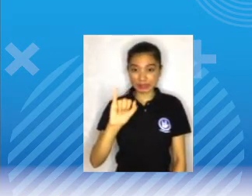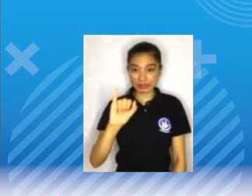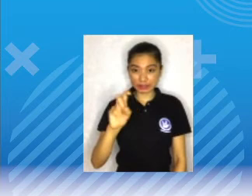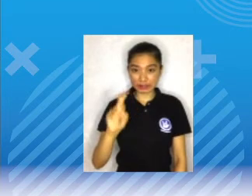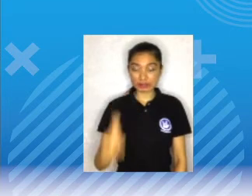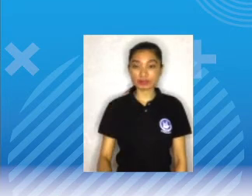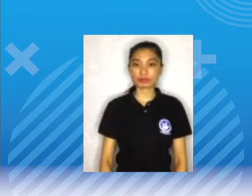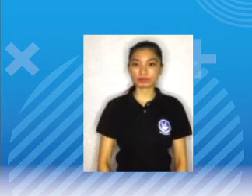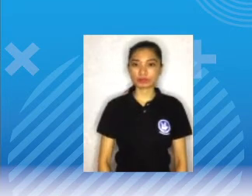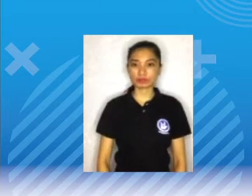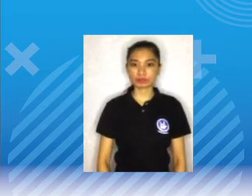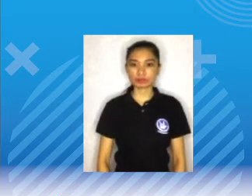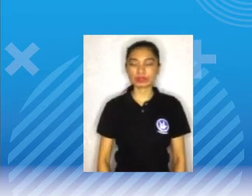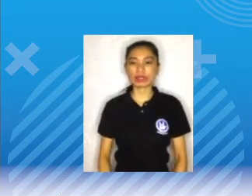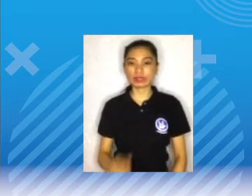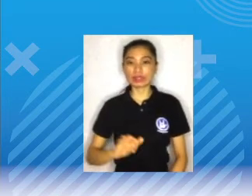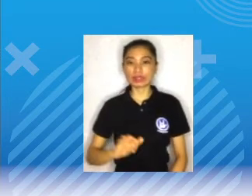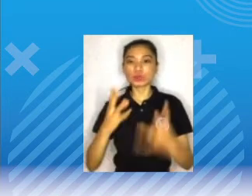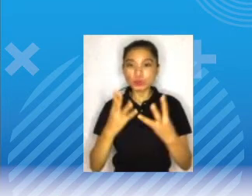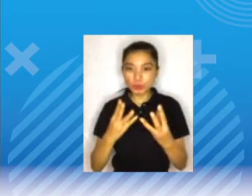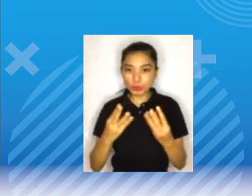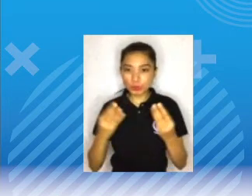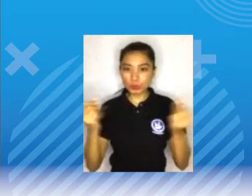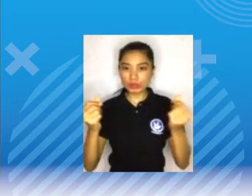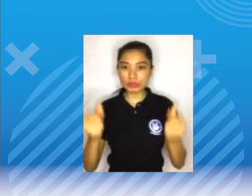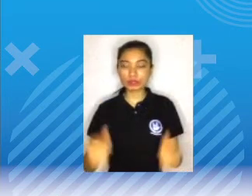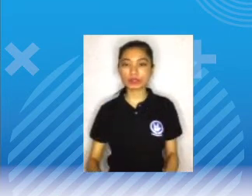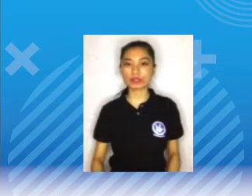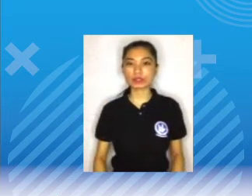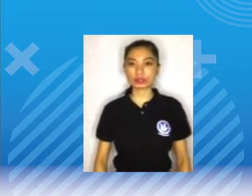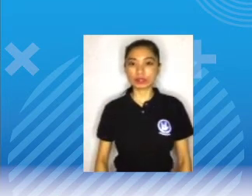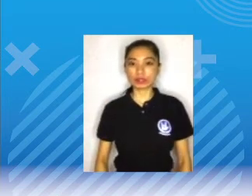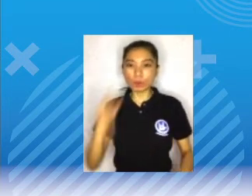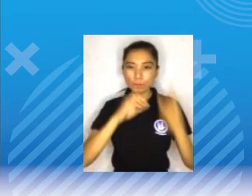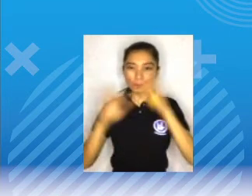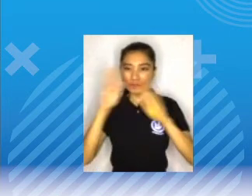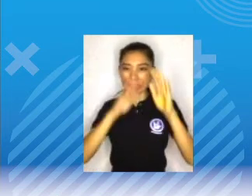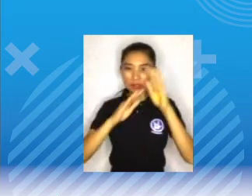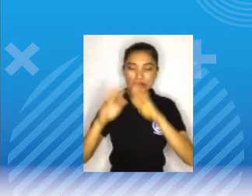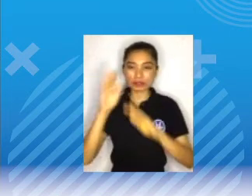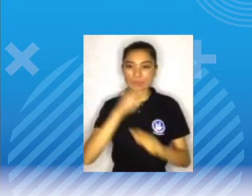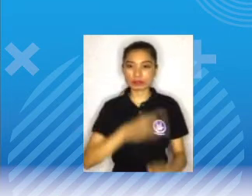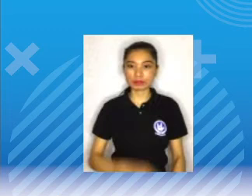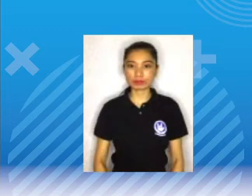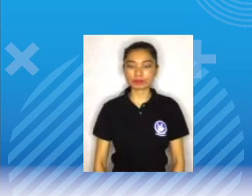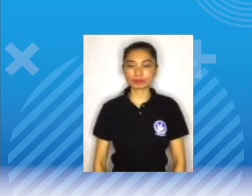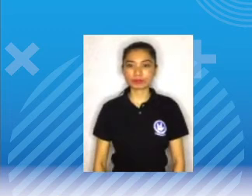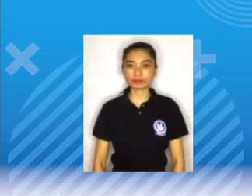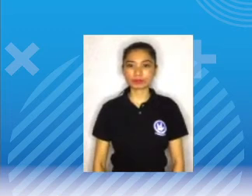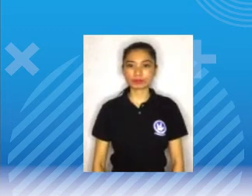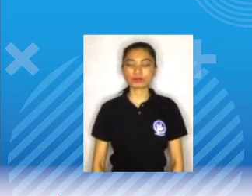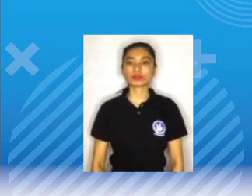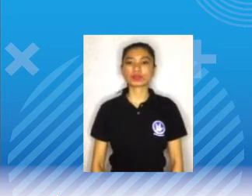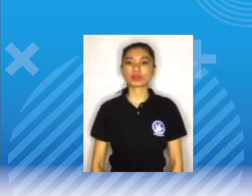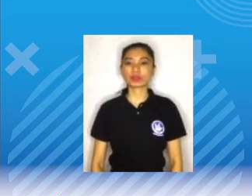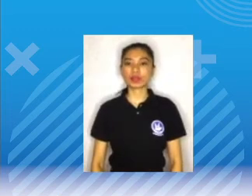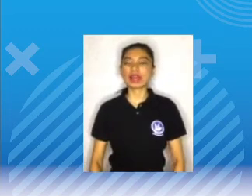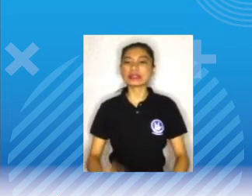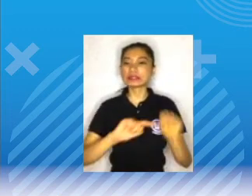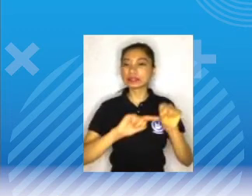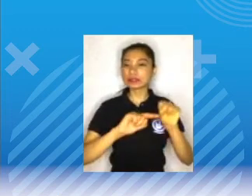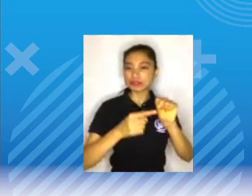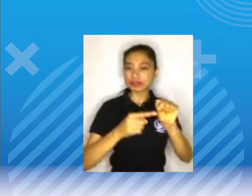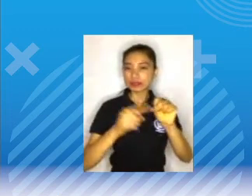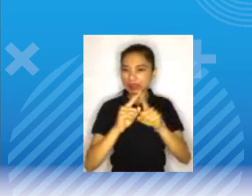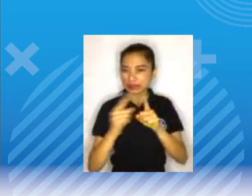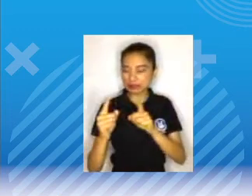on others. And it leads to detachment and depression kung hindi natin ma-address.